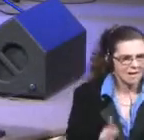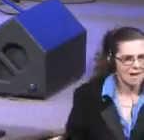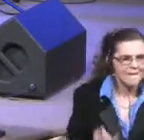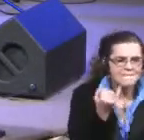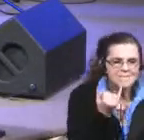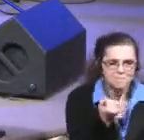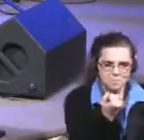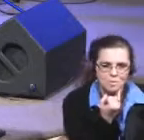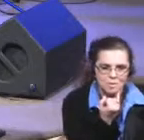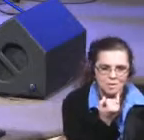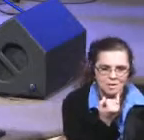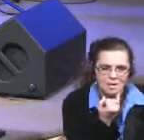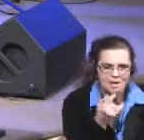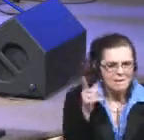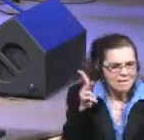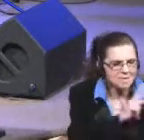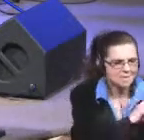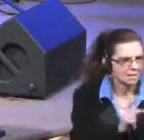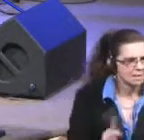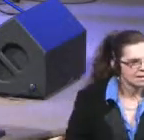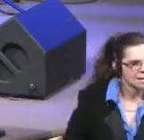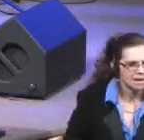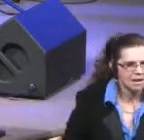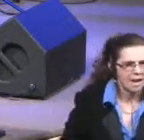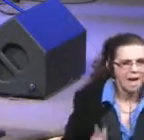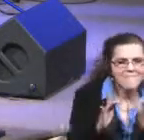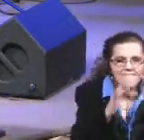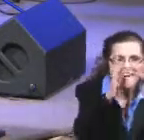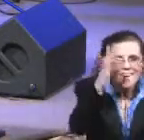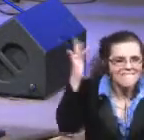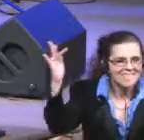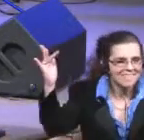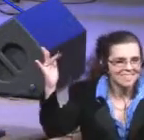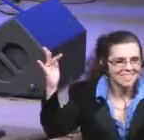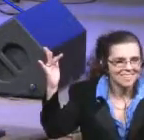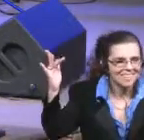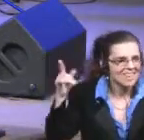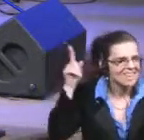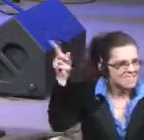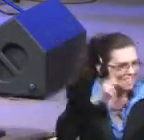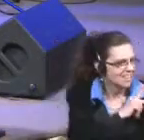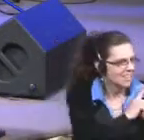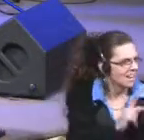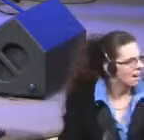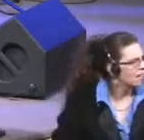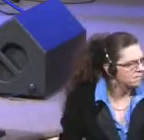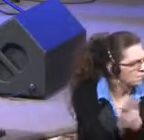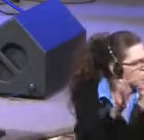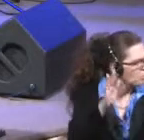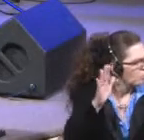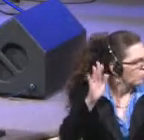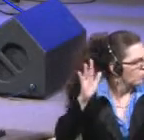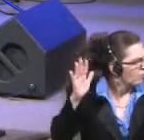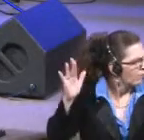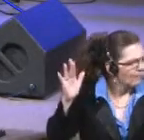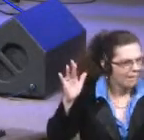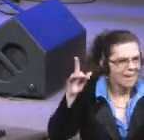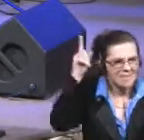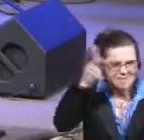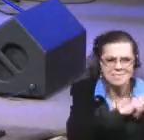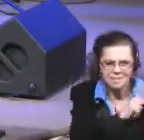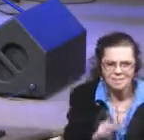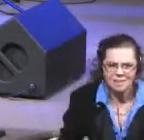Israel. He's the King of heaven. He's the King of glory. He's the